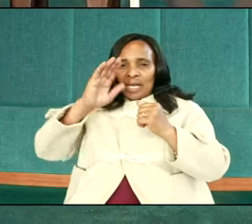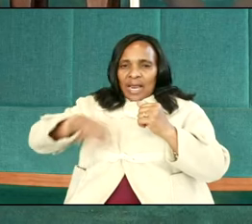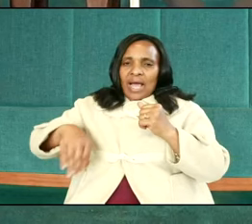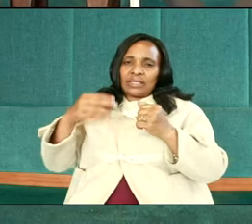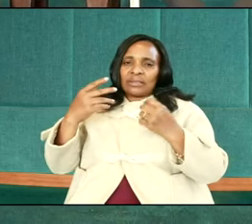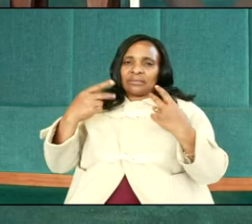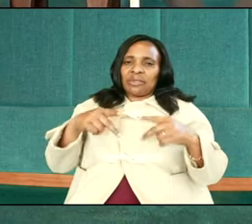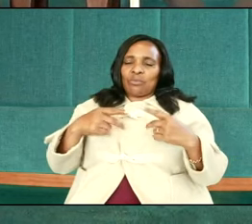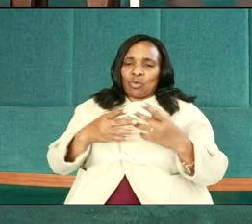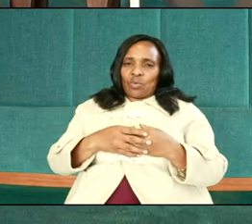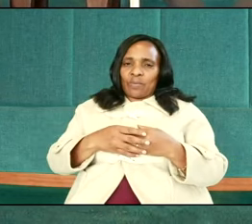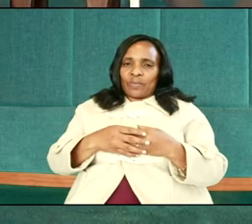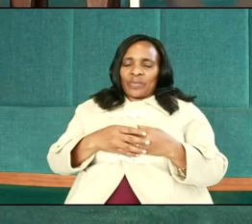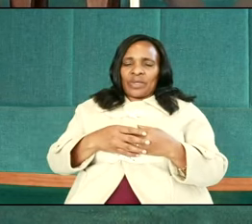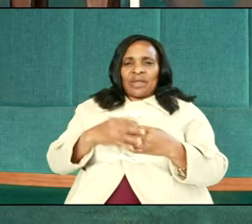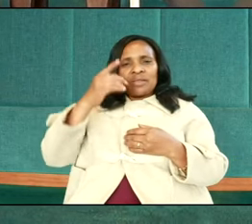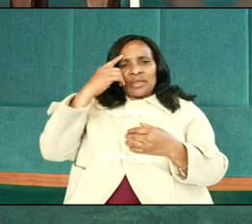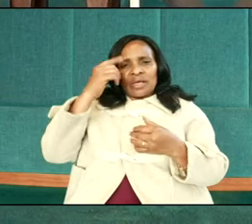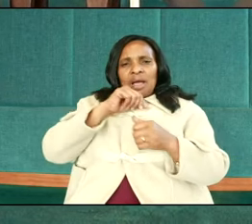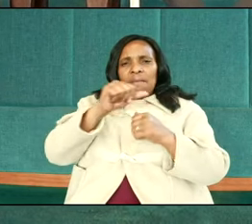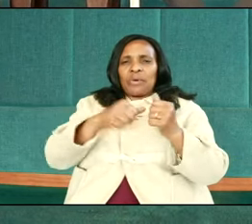it,